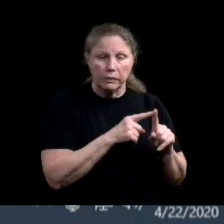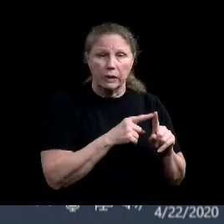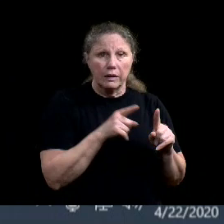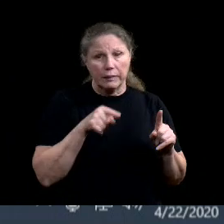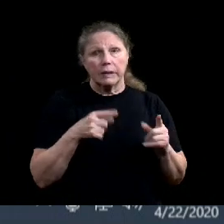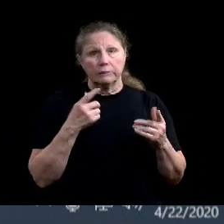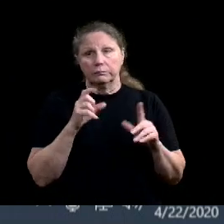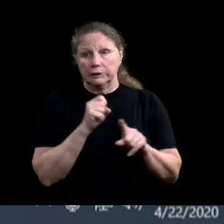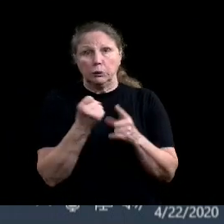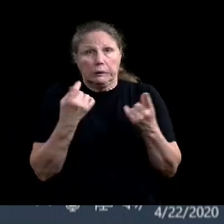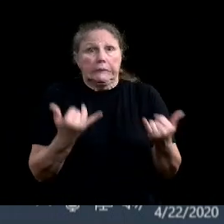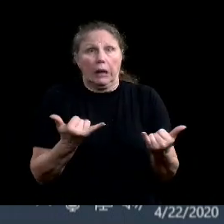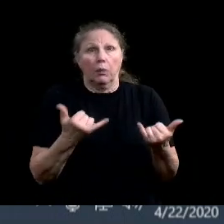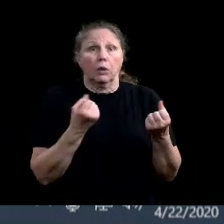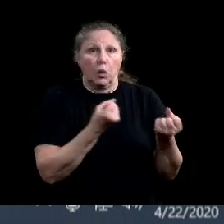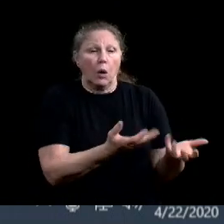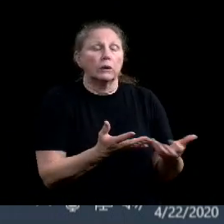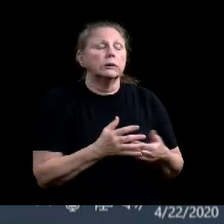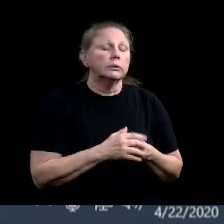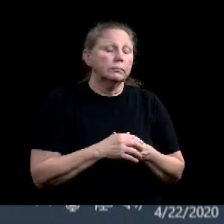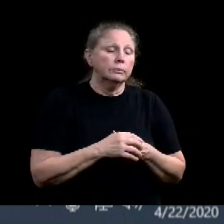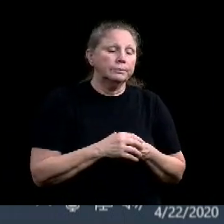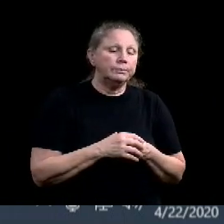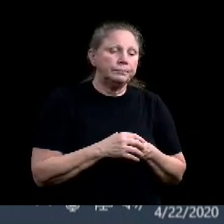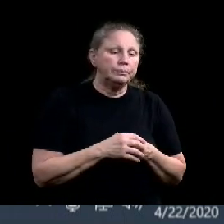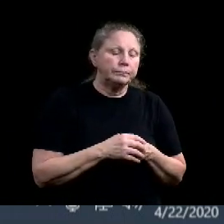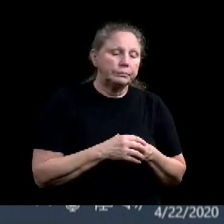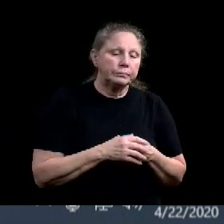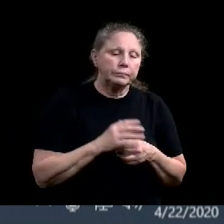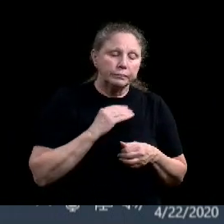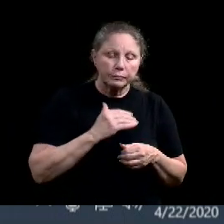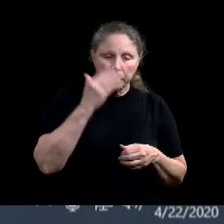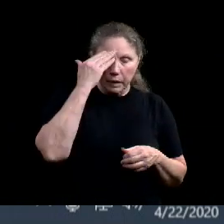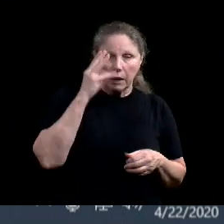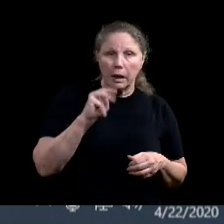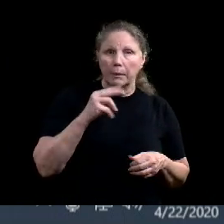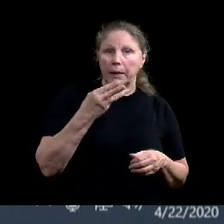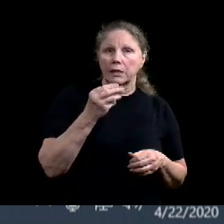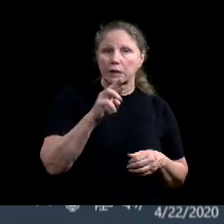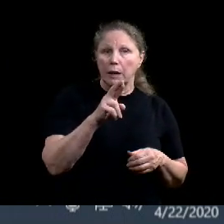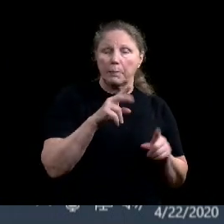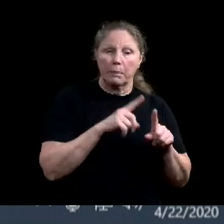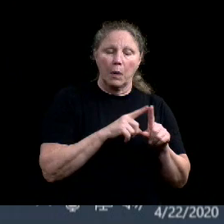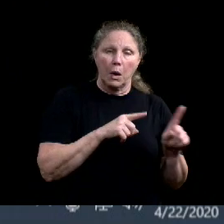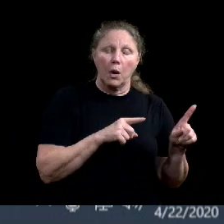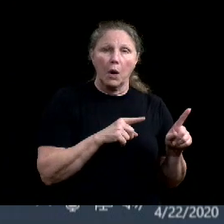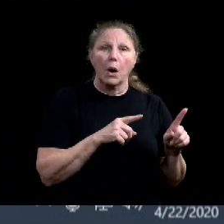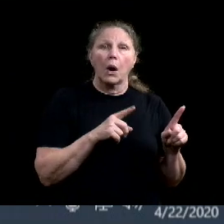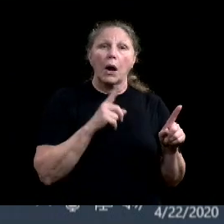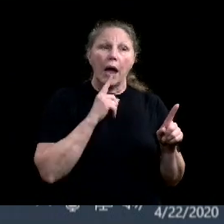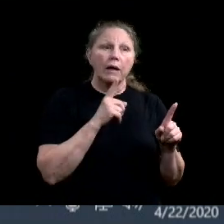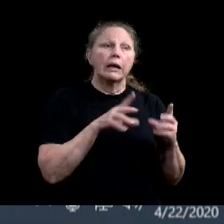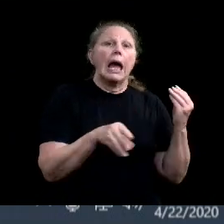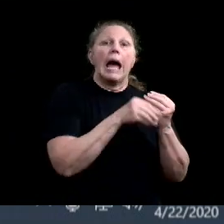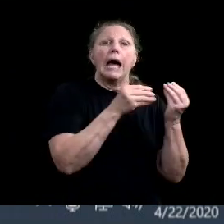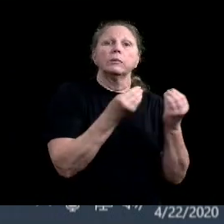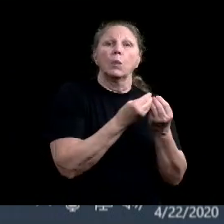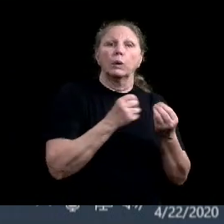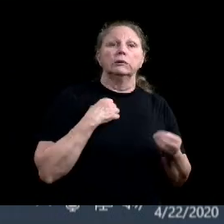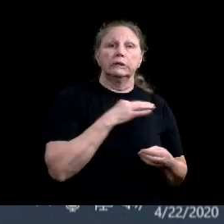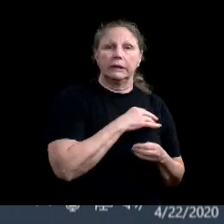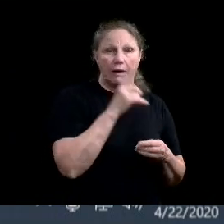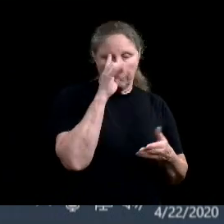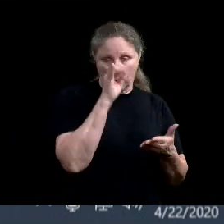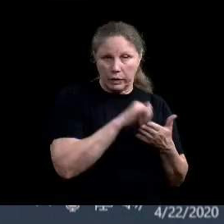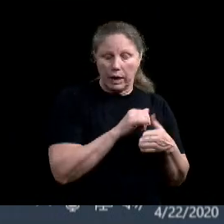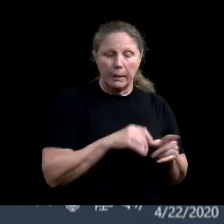that MHMR is adding additional people to handle this. One thing that we want to try to prevent from happening is our mental